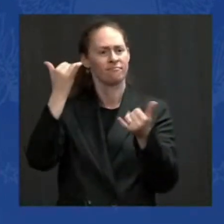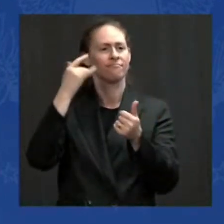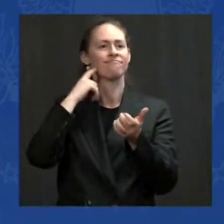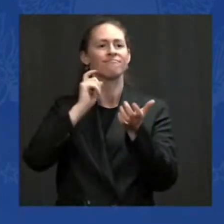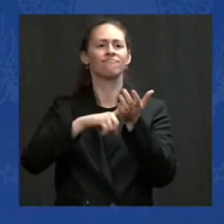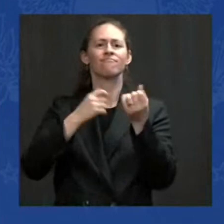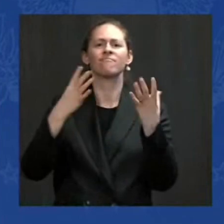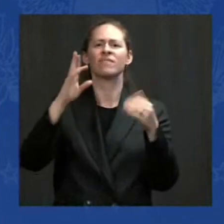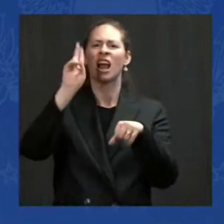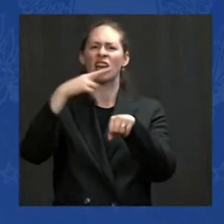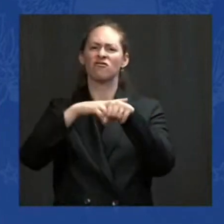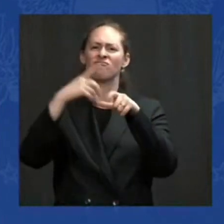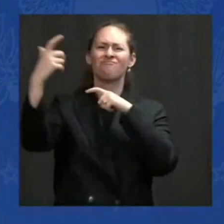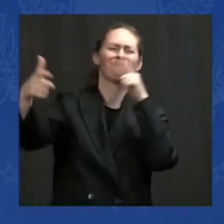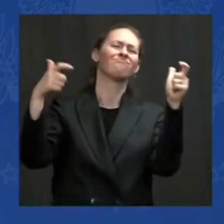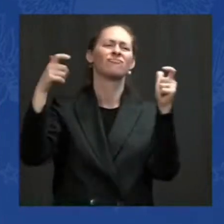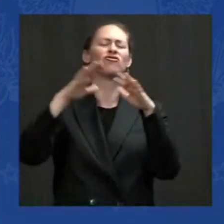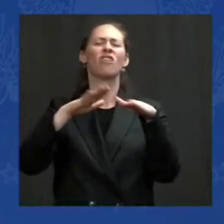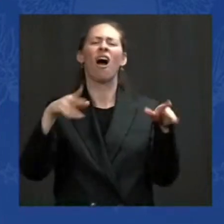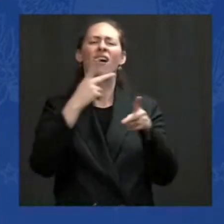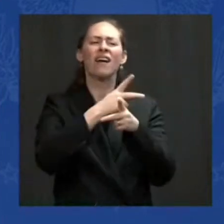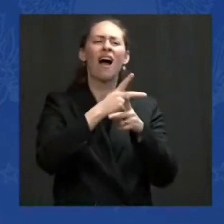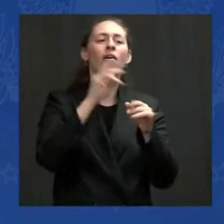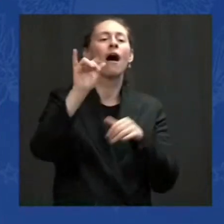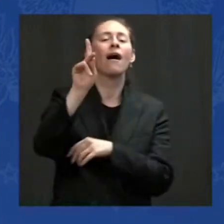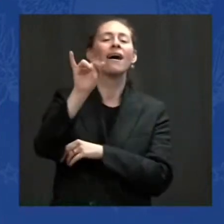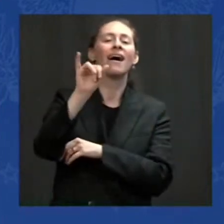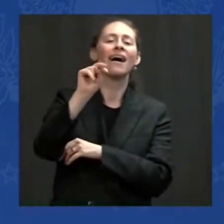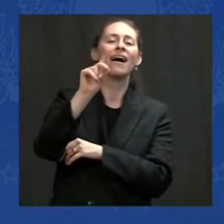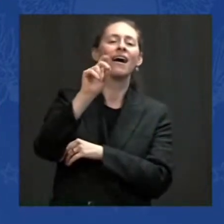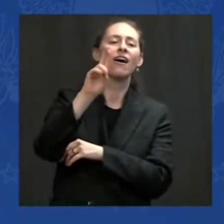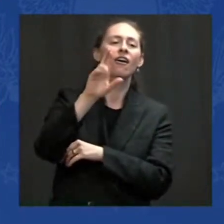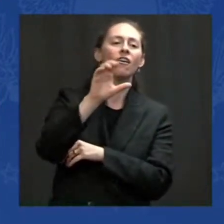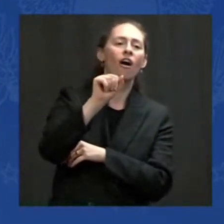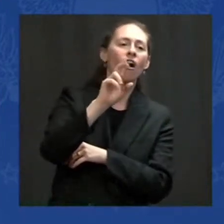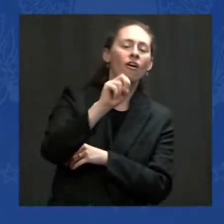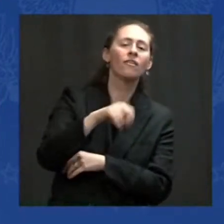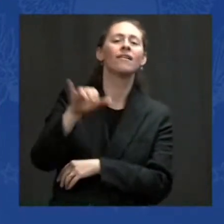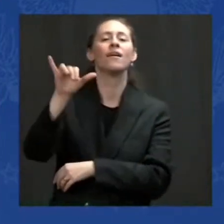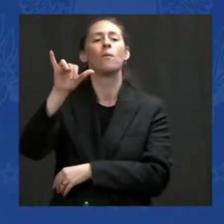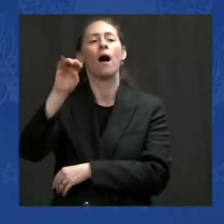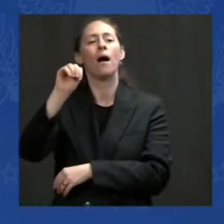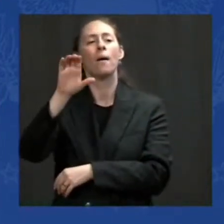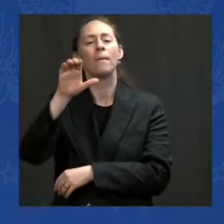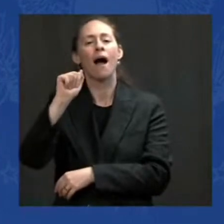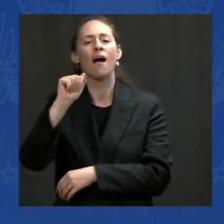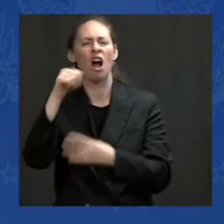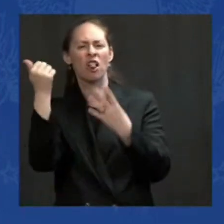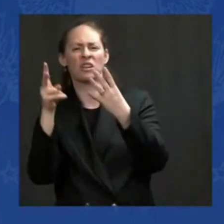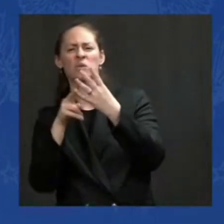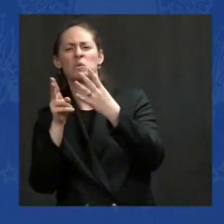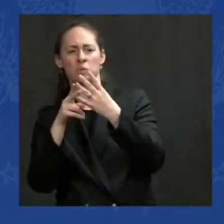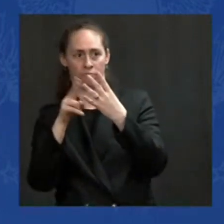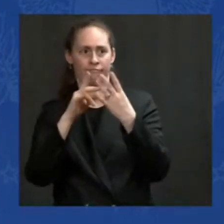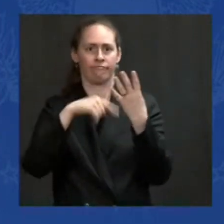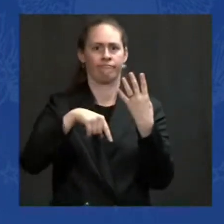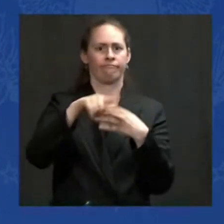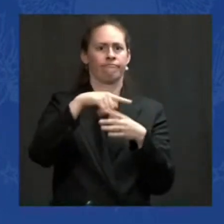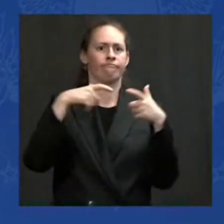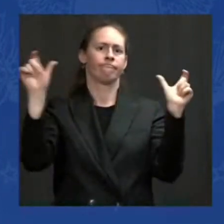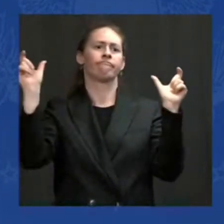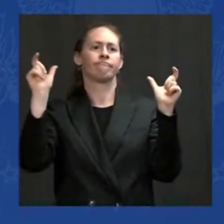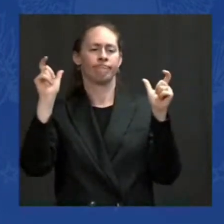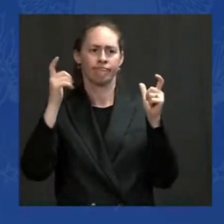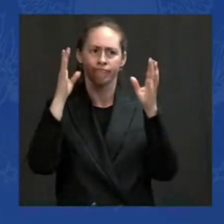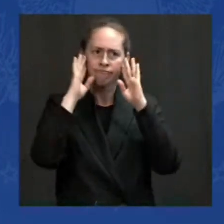Bright Horizons, KinderCare, Learning Care Group, and the YMCA, have agreed to continue providing free drop-in childcare for